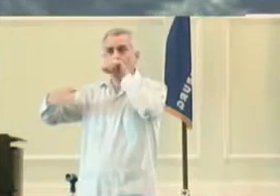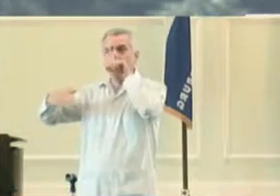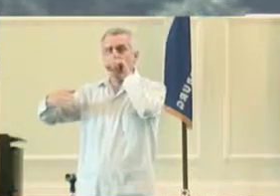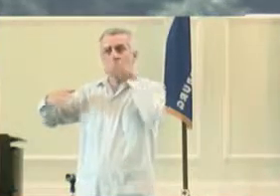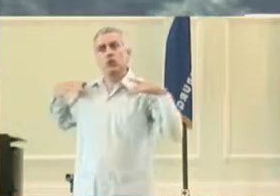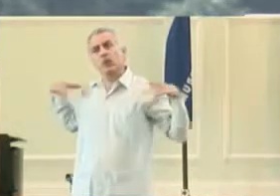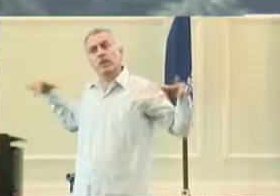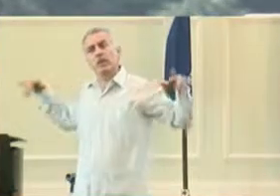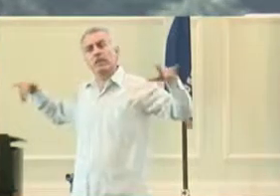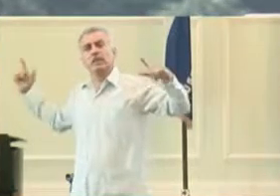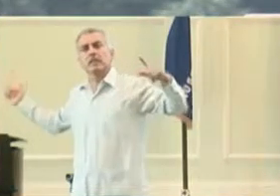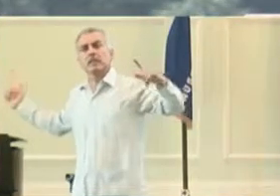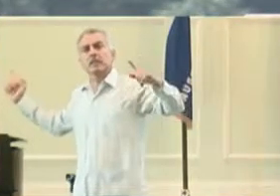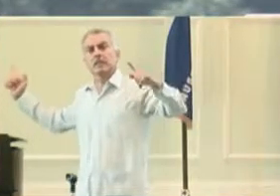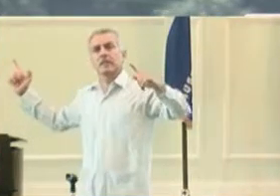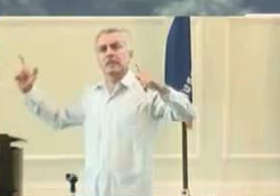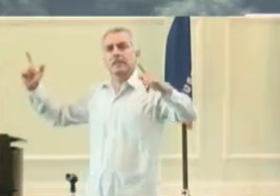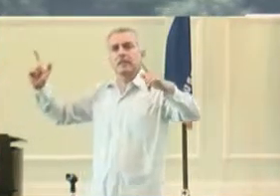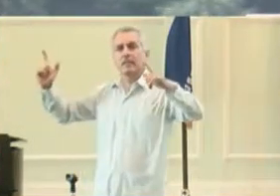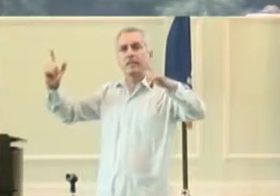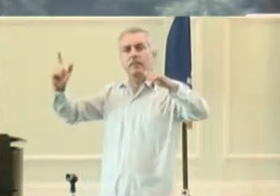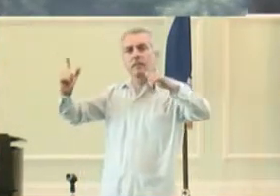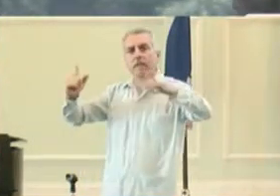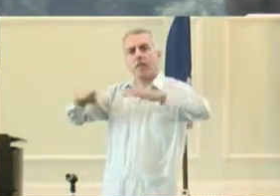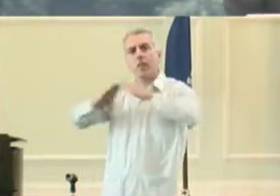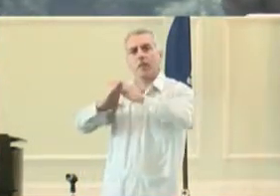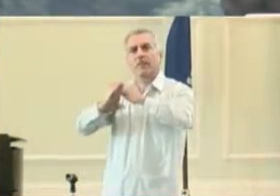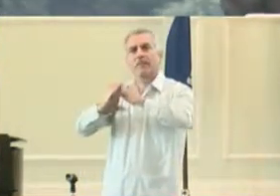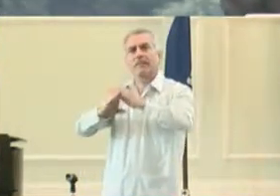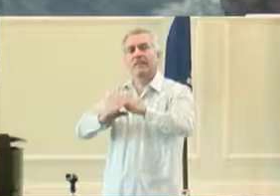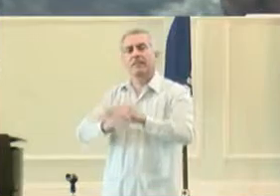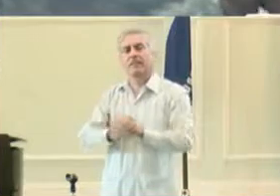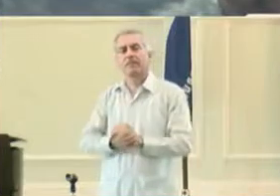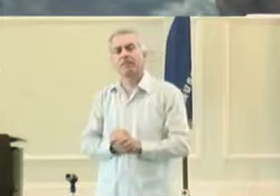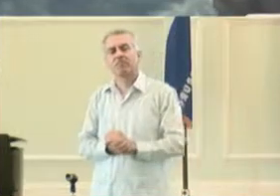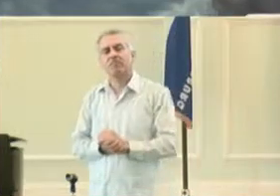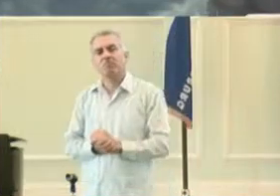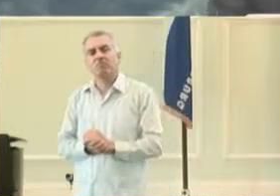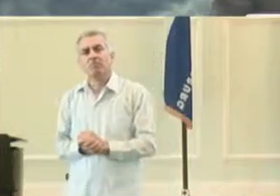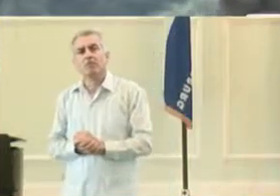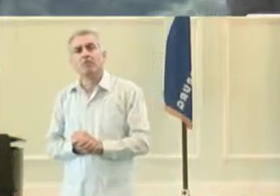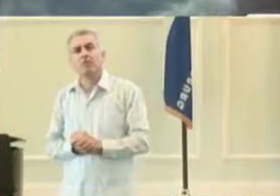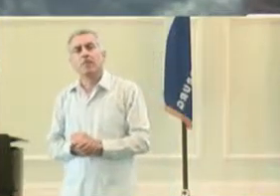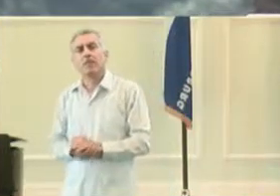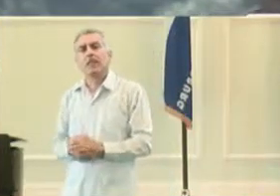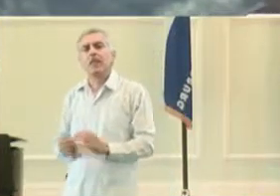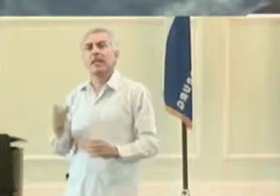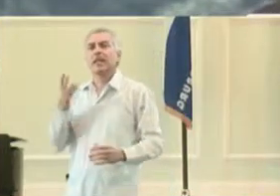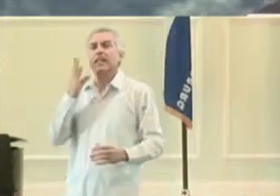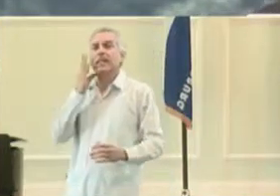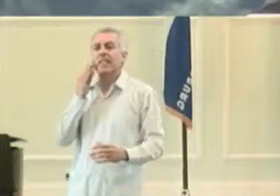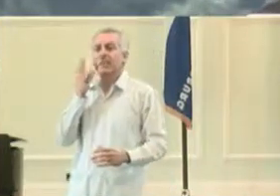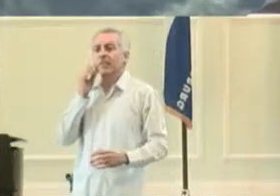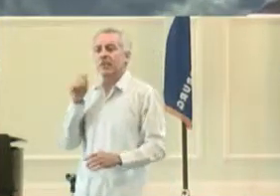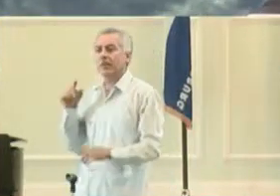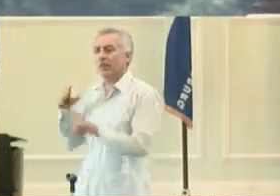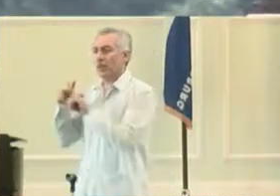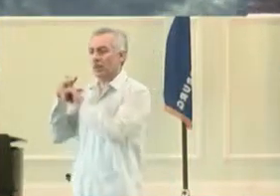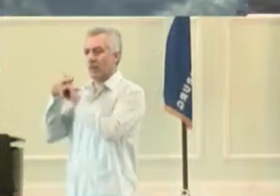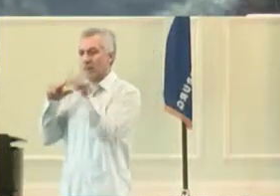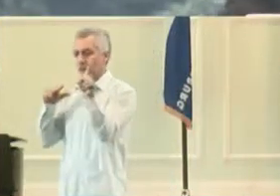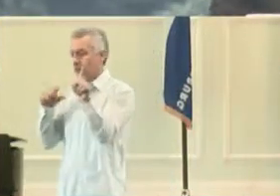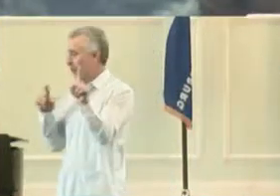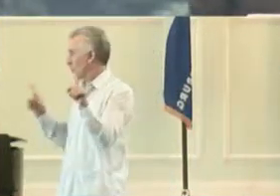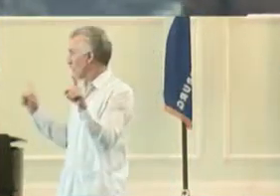you to myself. So here is what I want you to notice. In the experience of the Exodus, in